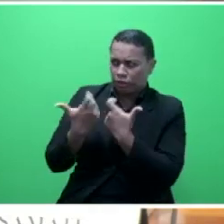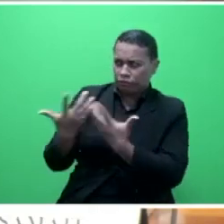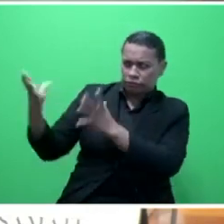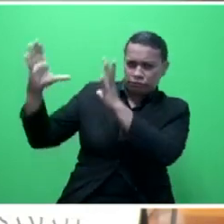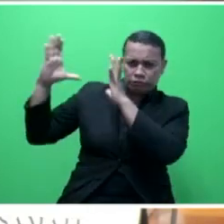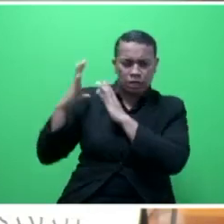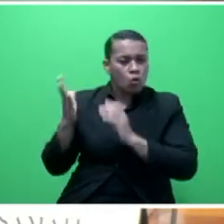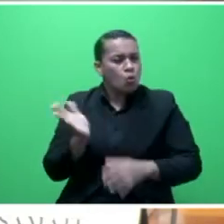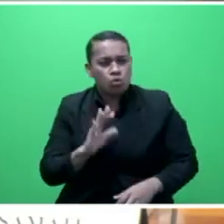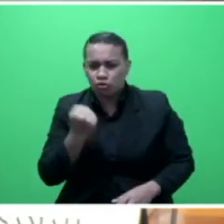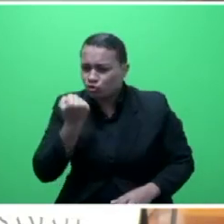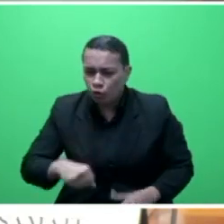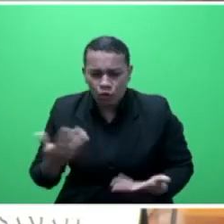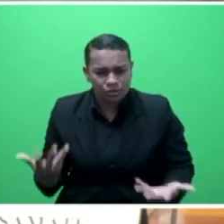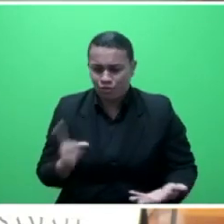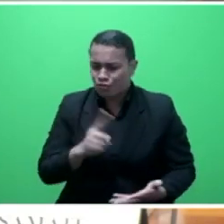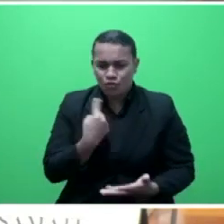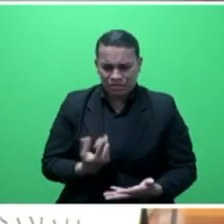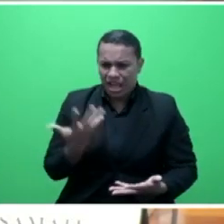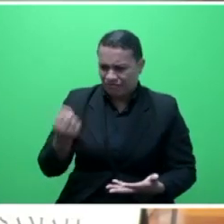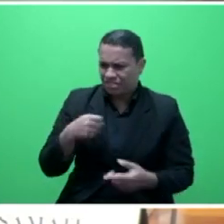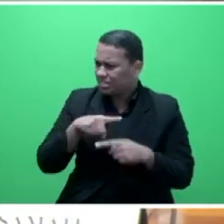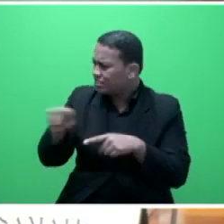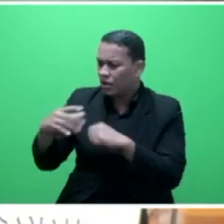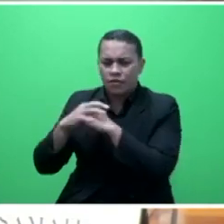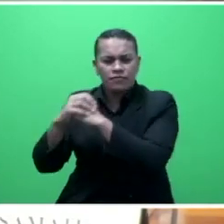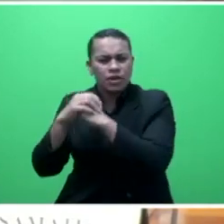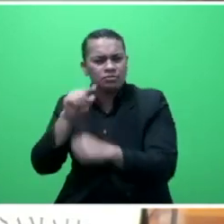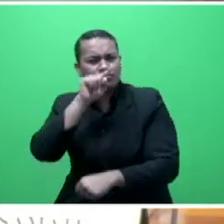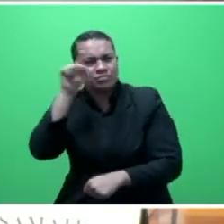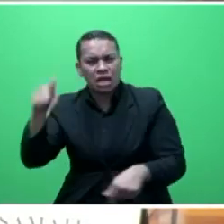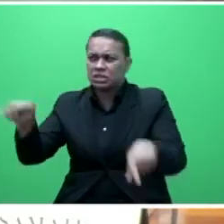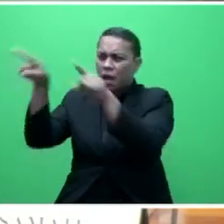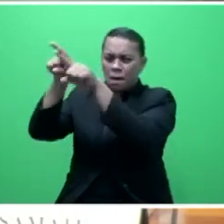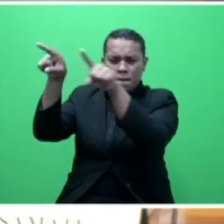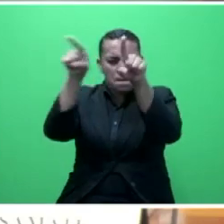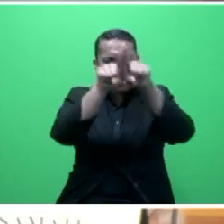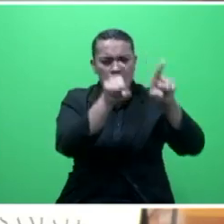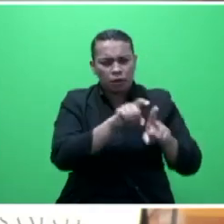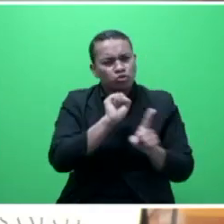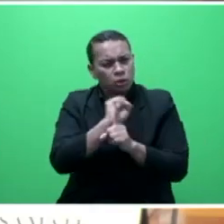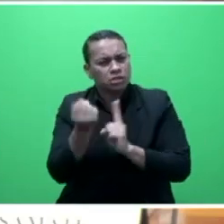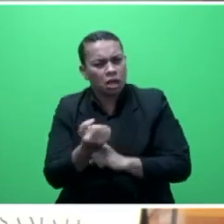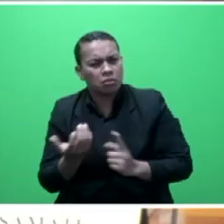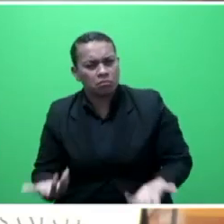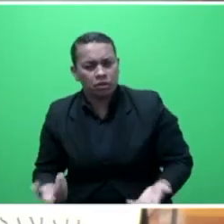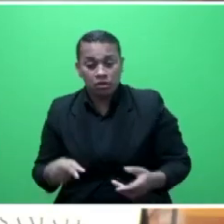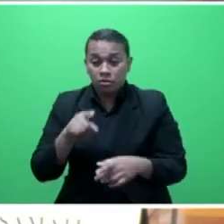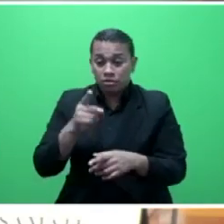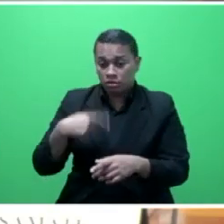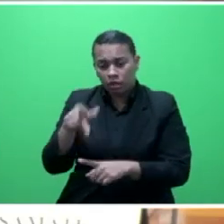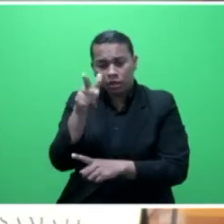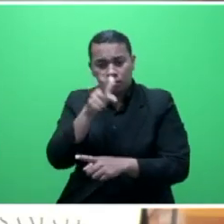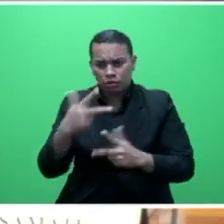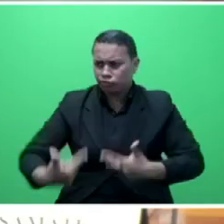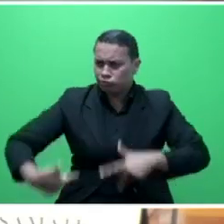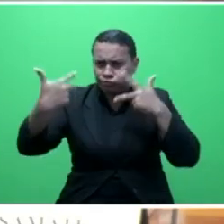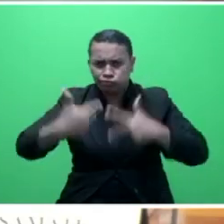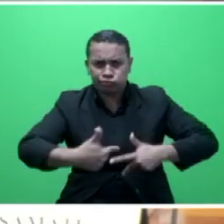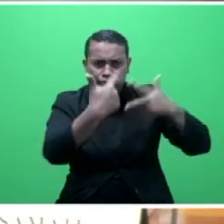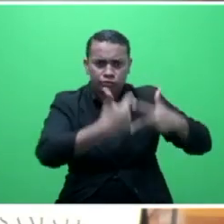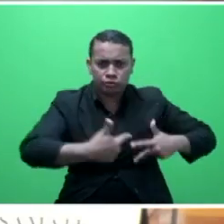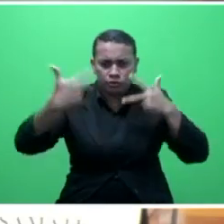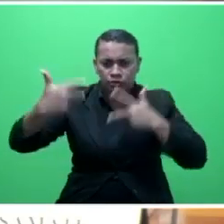many friends, many of whom are in our same position. We've spent hours on video conference calls, building a virtual